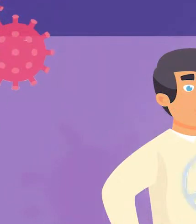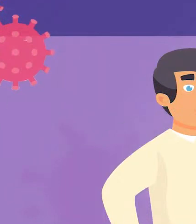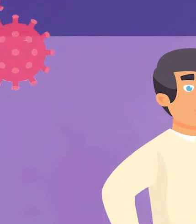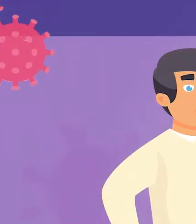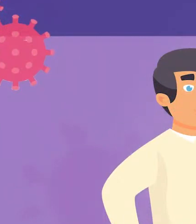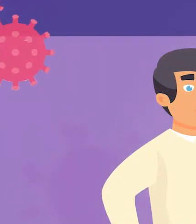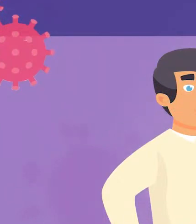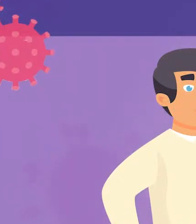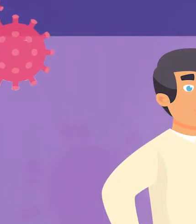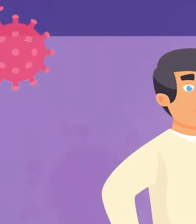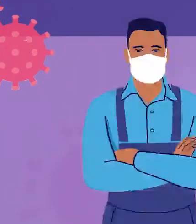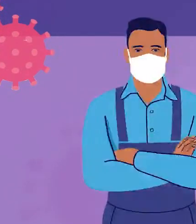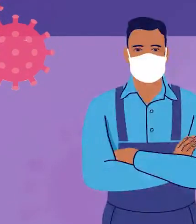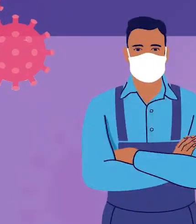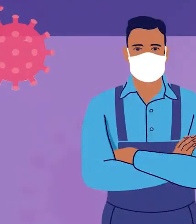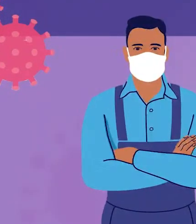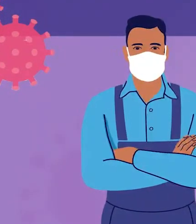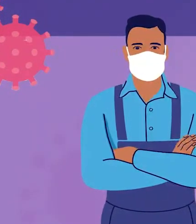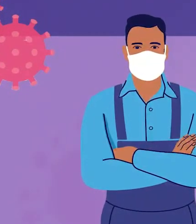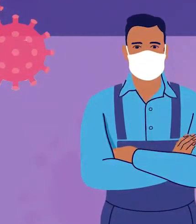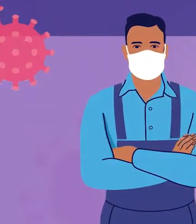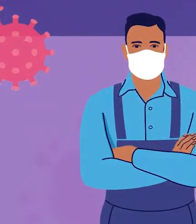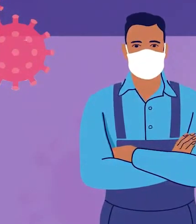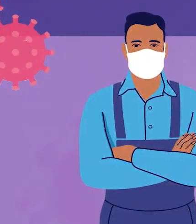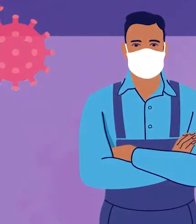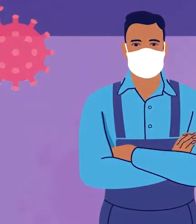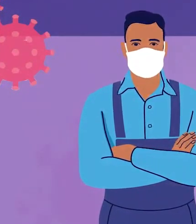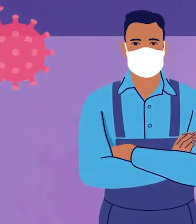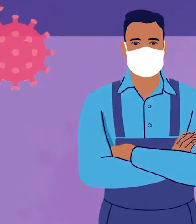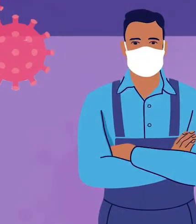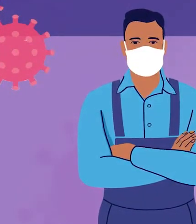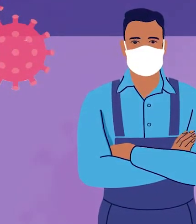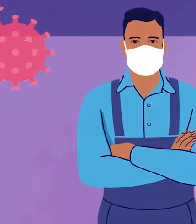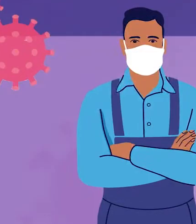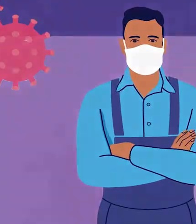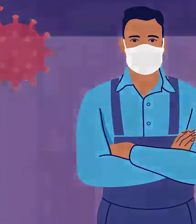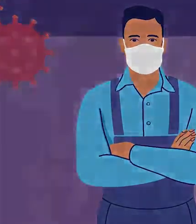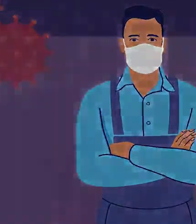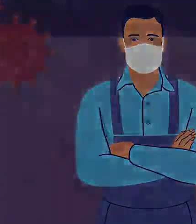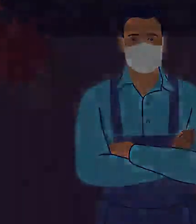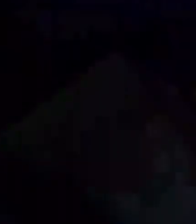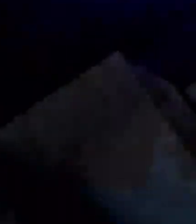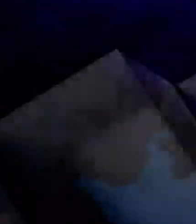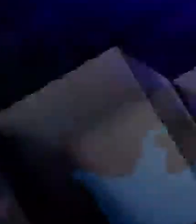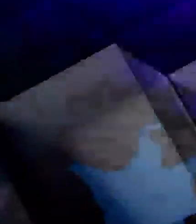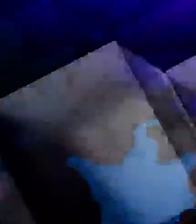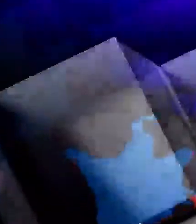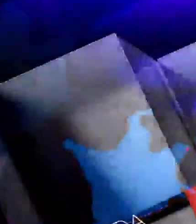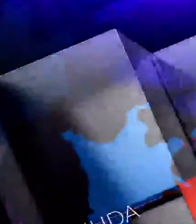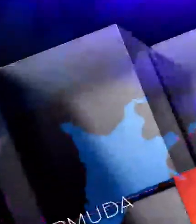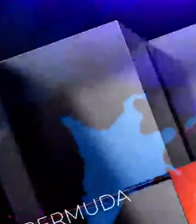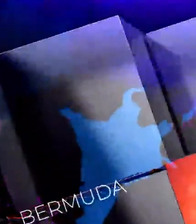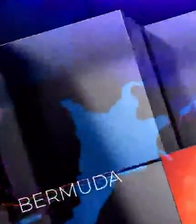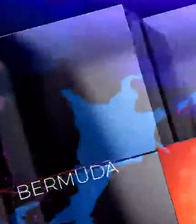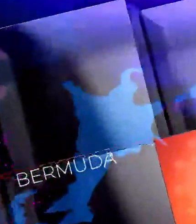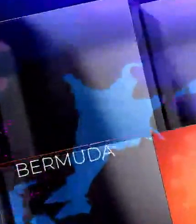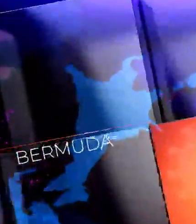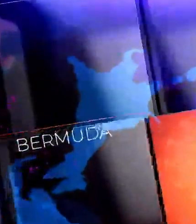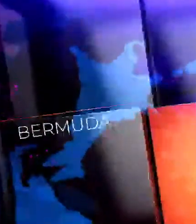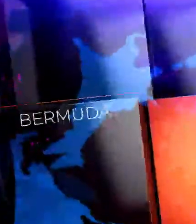immediately wash your hands. Let's protect each other from COVID-19 and wear our masks.